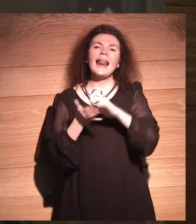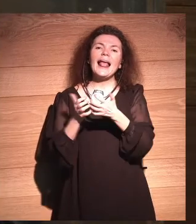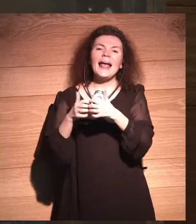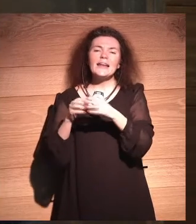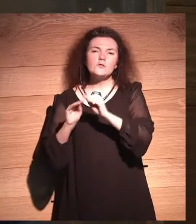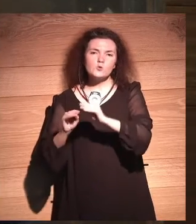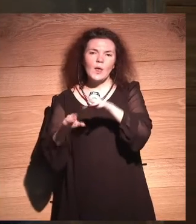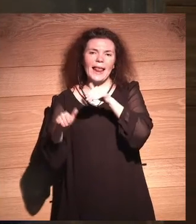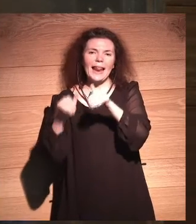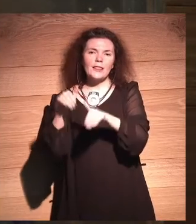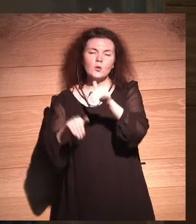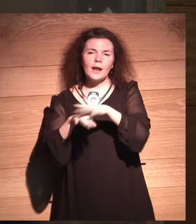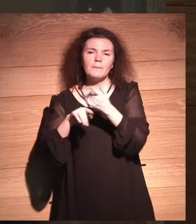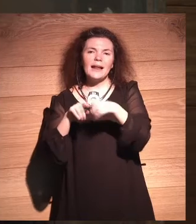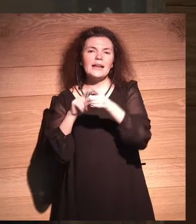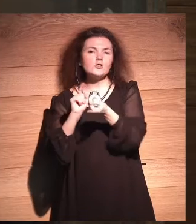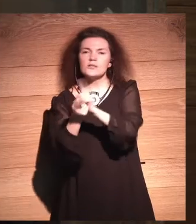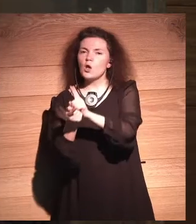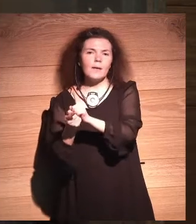has polling